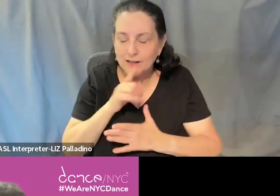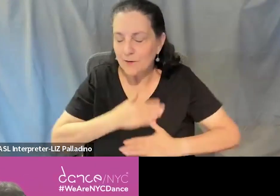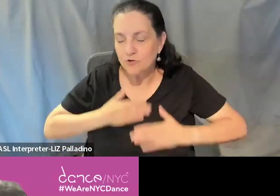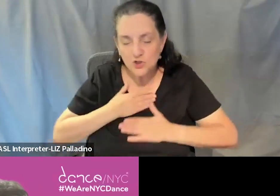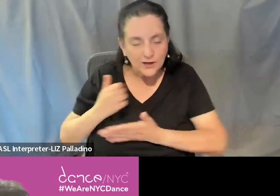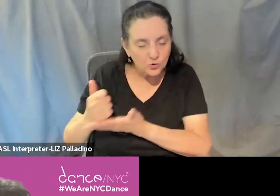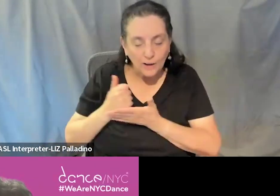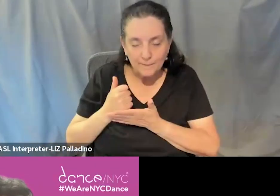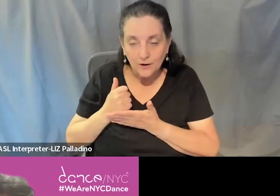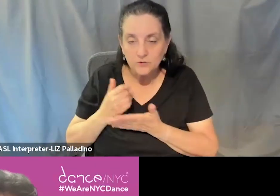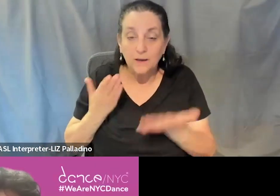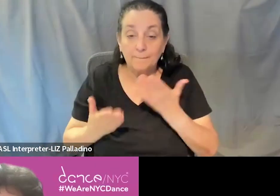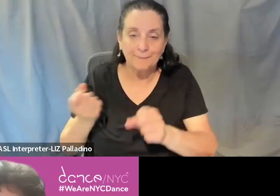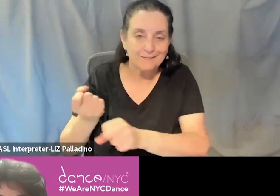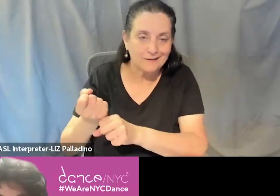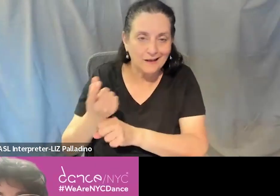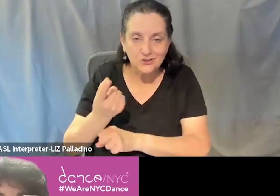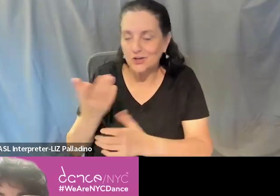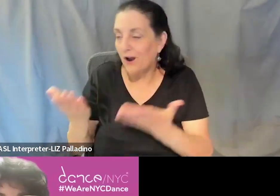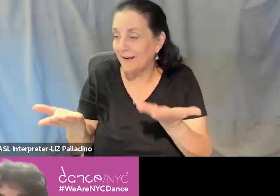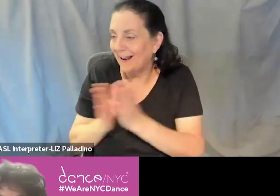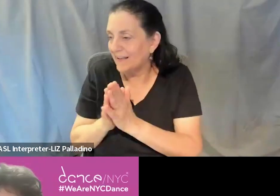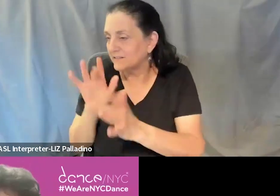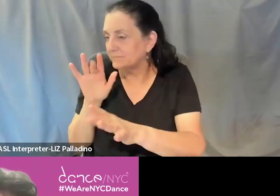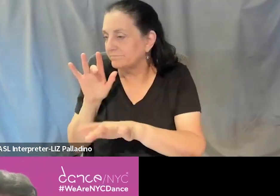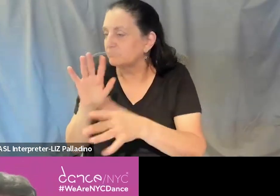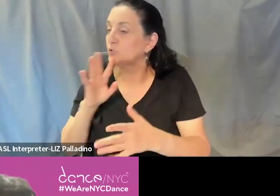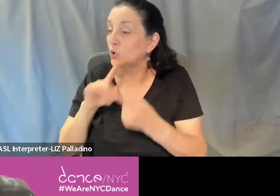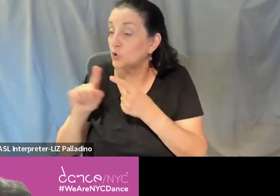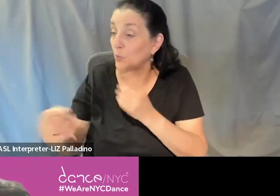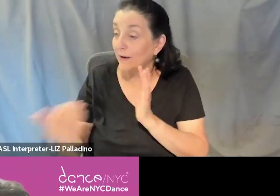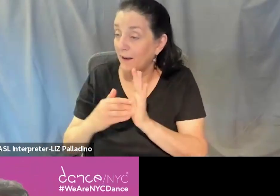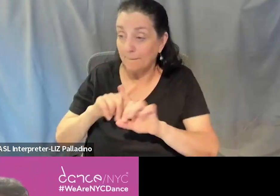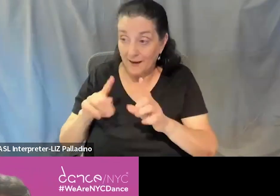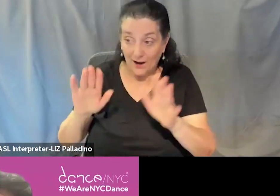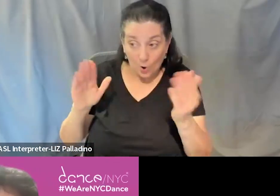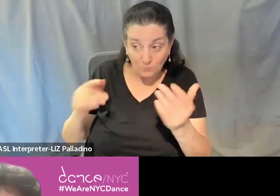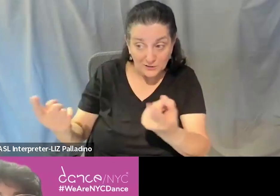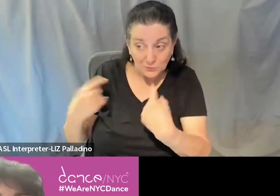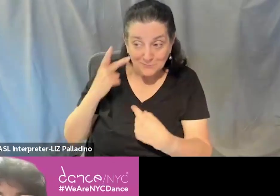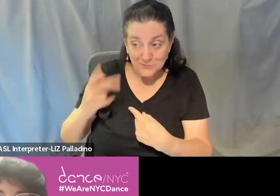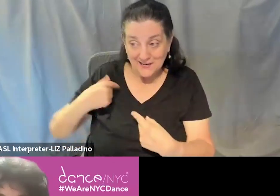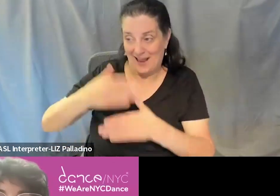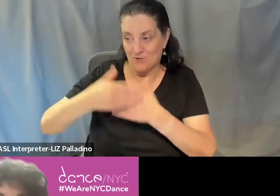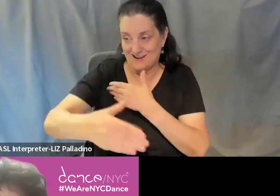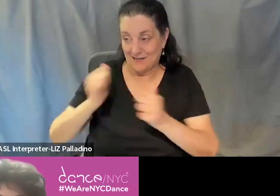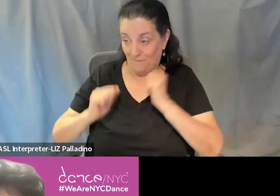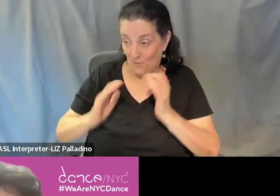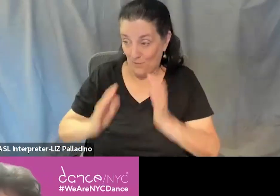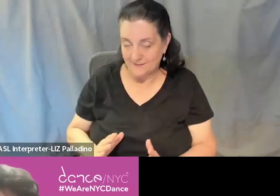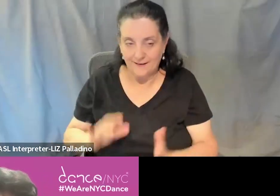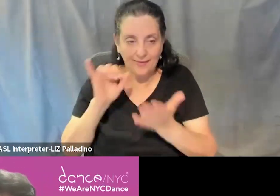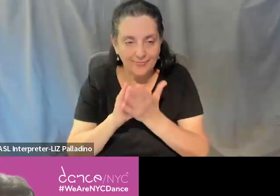I might want to circle back to you a year from now and see where you are, but I hope we'll see you at next performance. A no is okay. It is data.